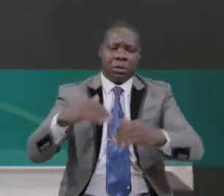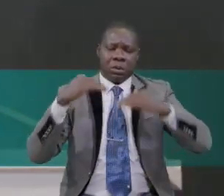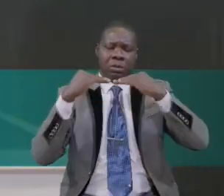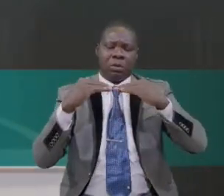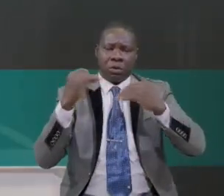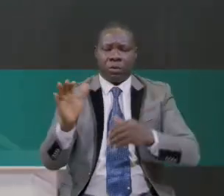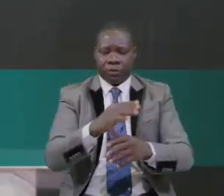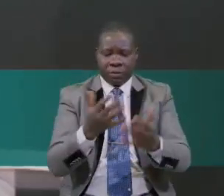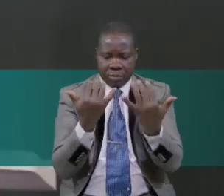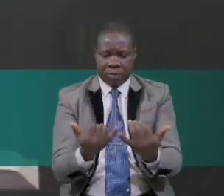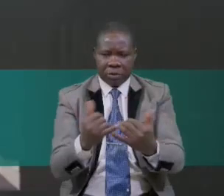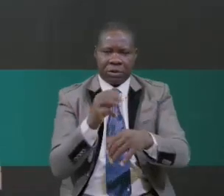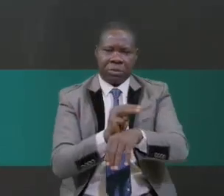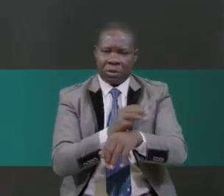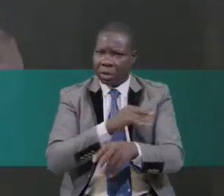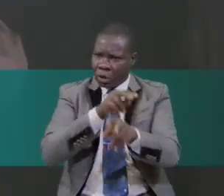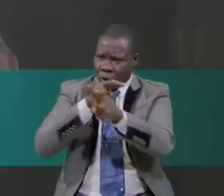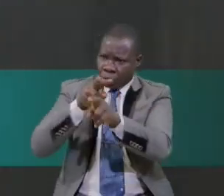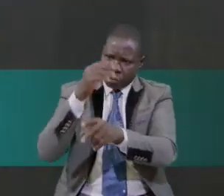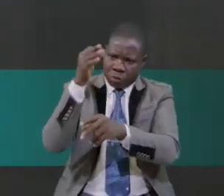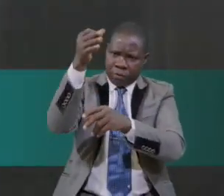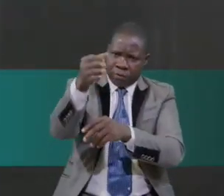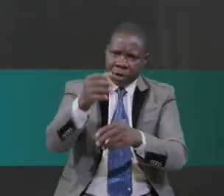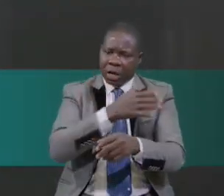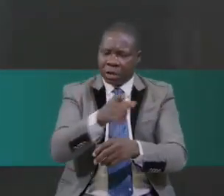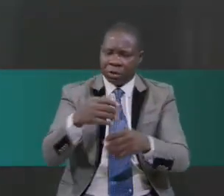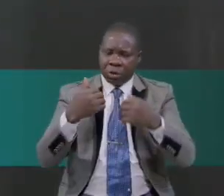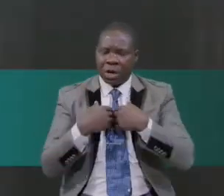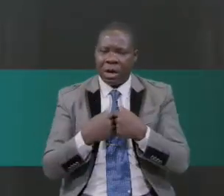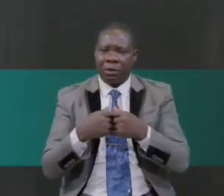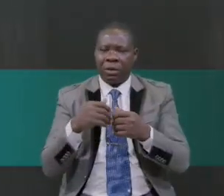further, and you have an outpouring, an